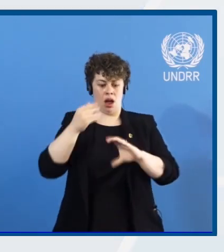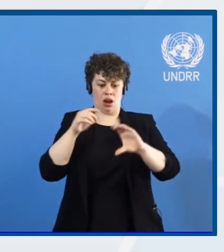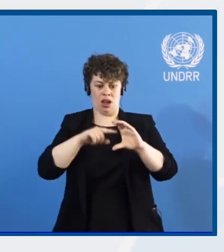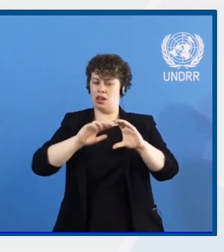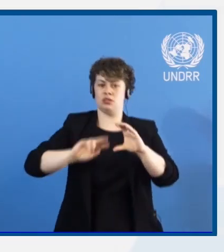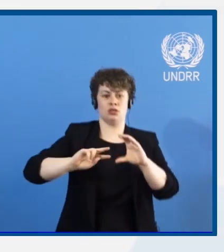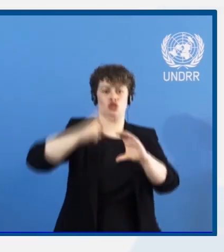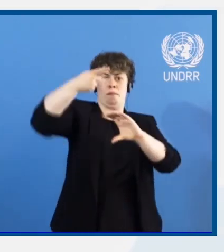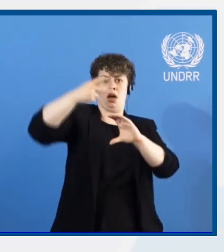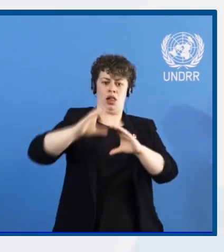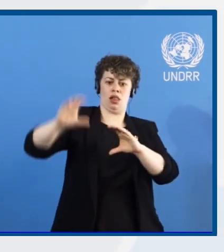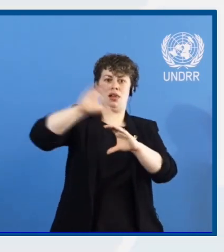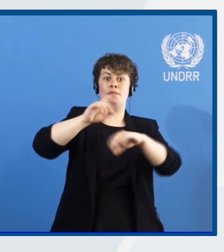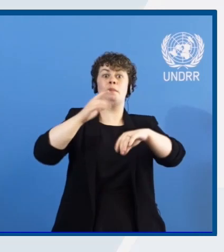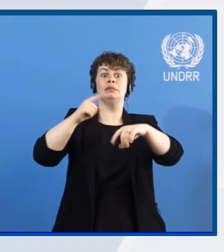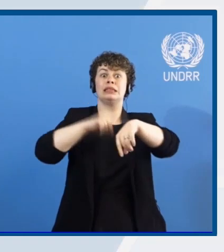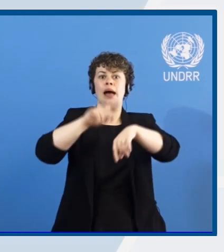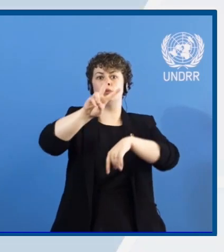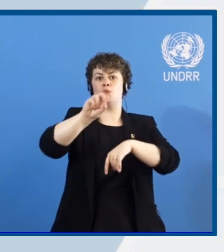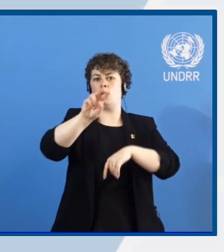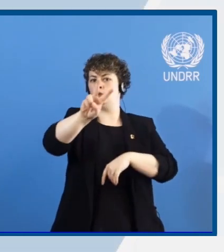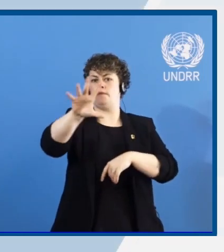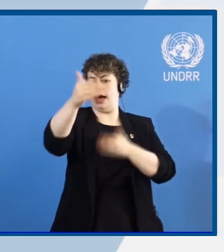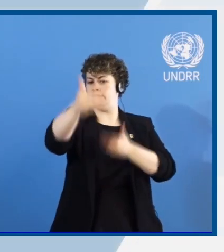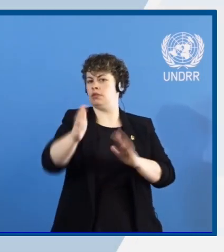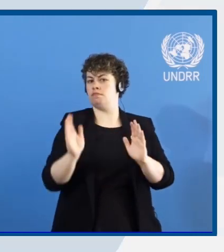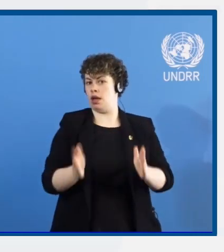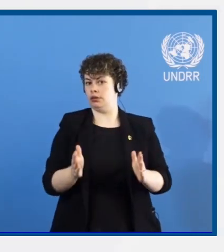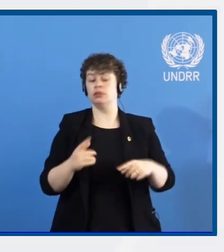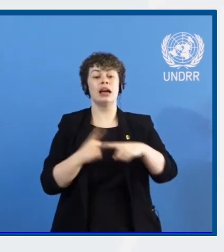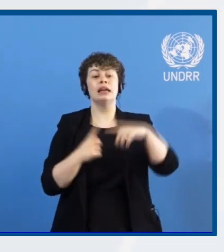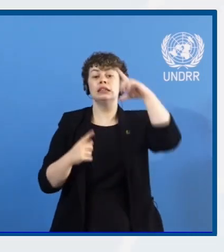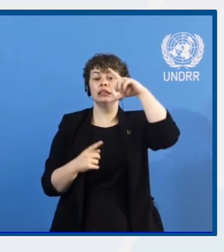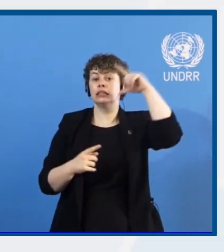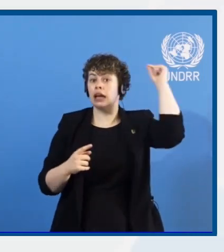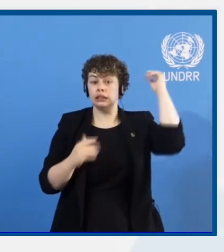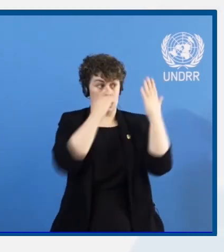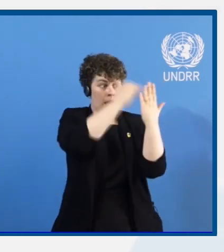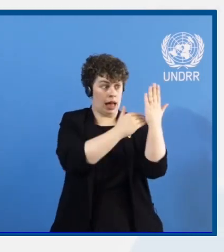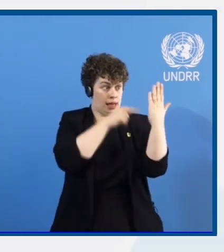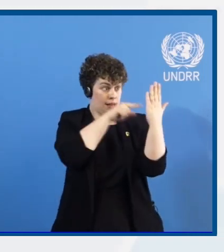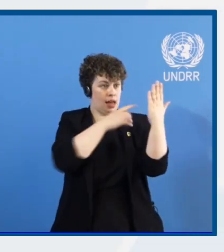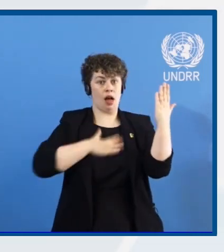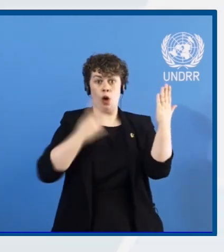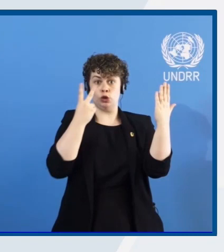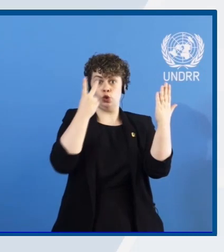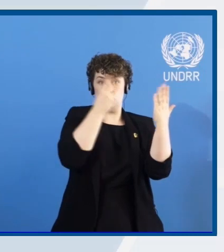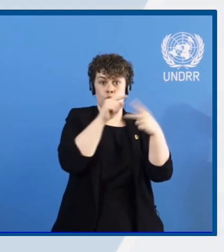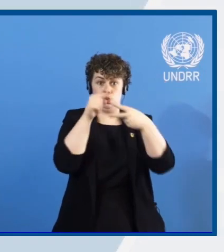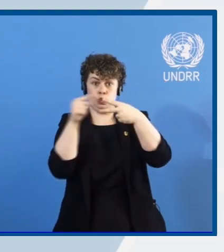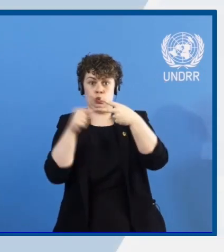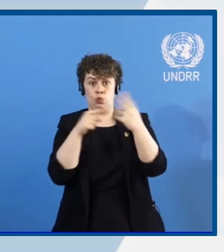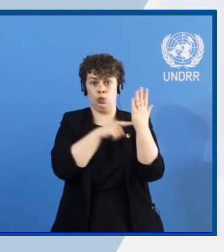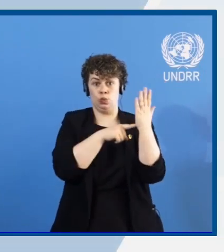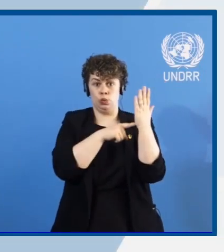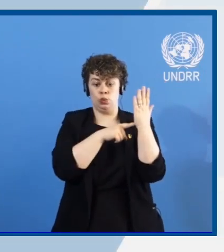from the Sendai framework perspective, I would like to raise 2 points from the Lahti conclusions. First,